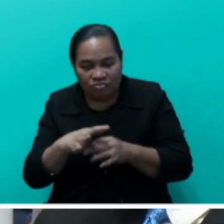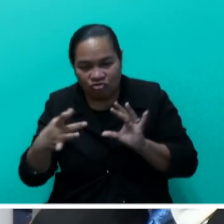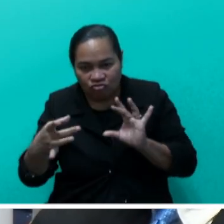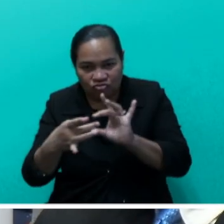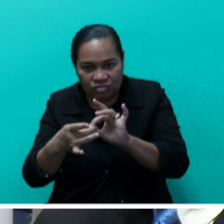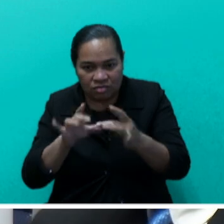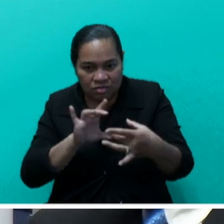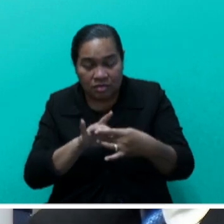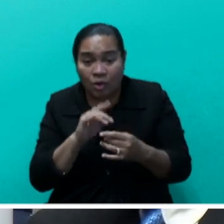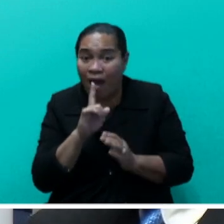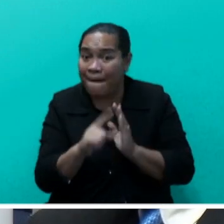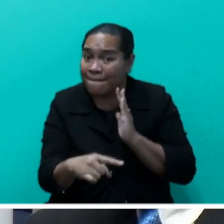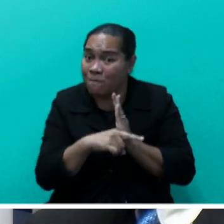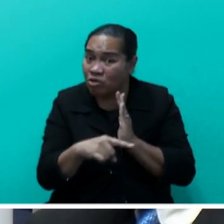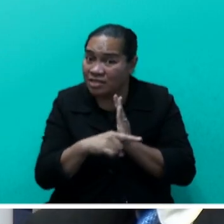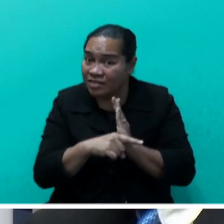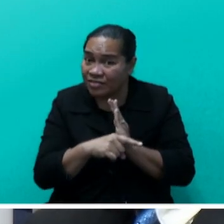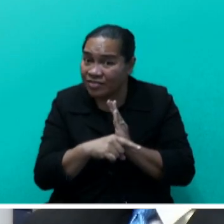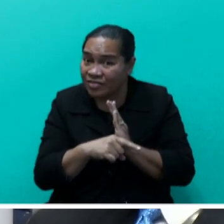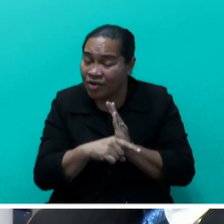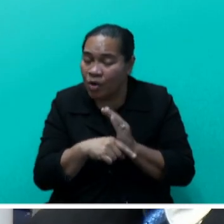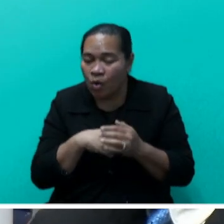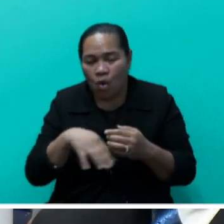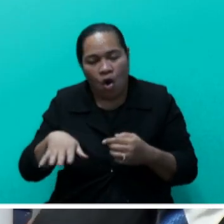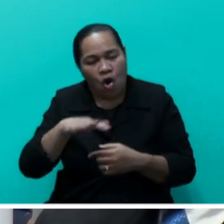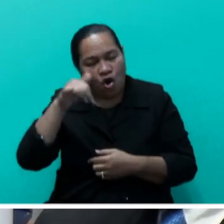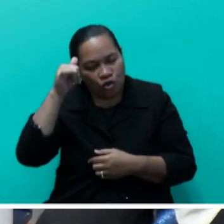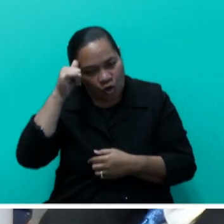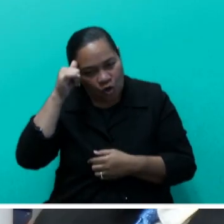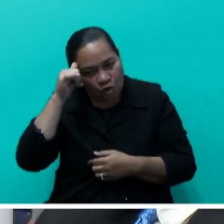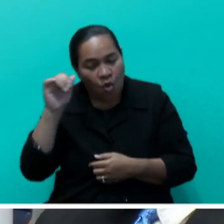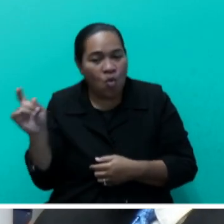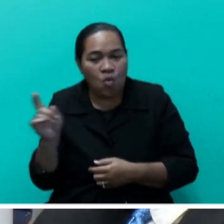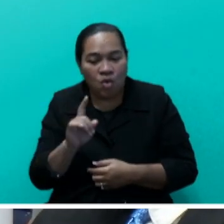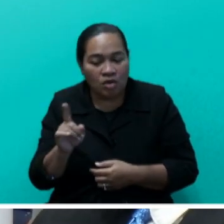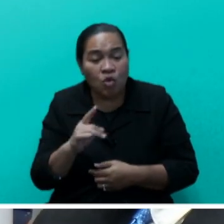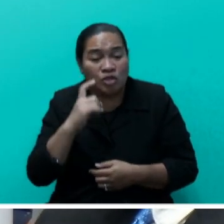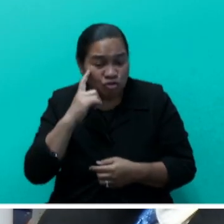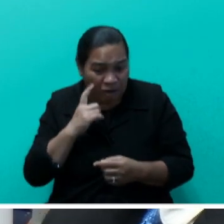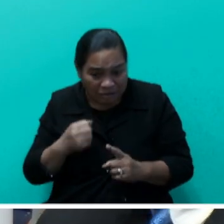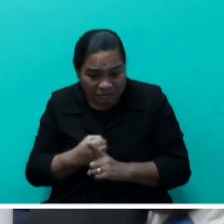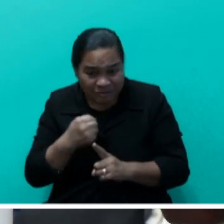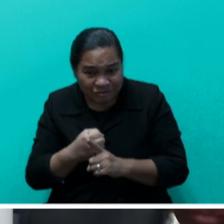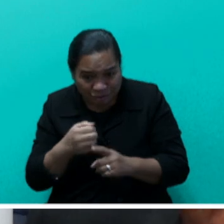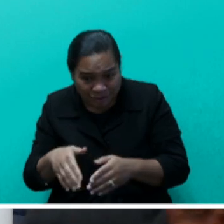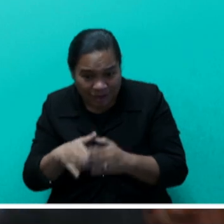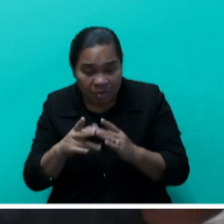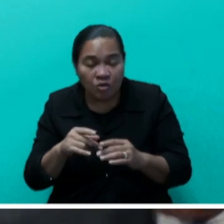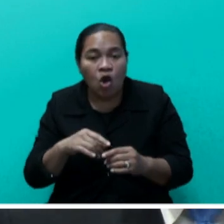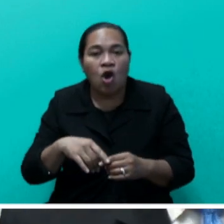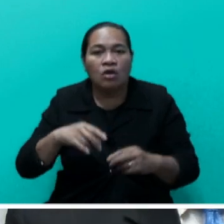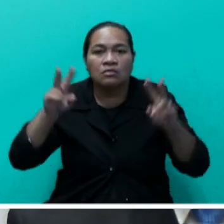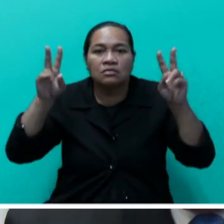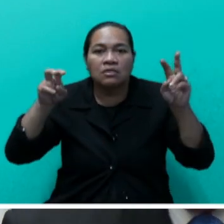One of the positive things, however, sir, that we all know about is whilst we're trying to get this going, Starlink has arrived in